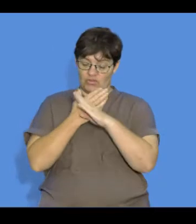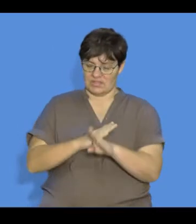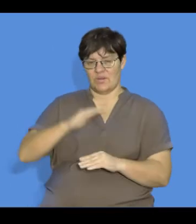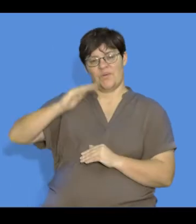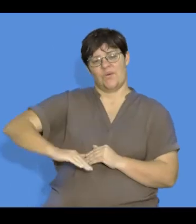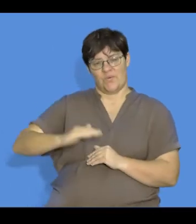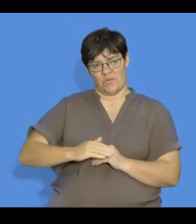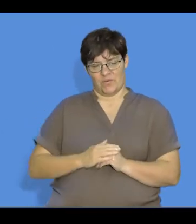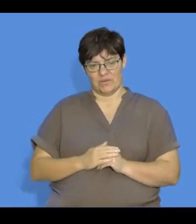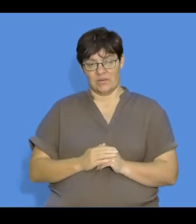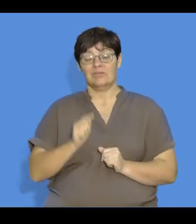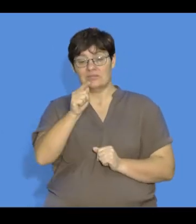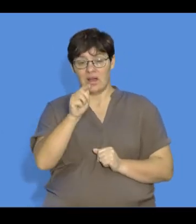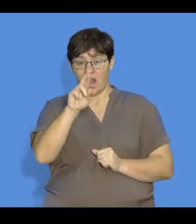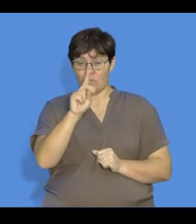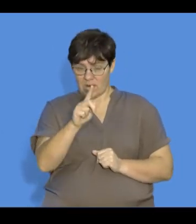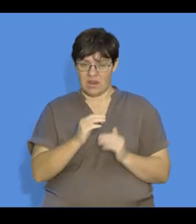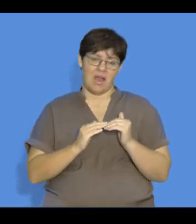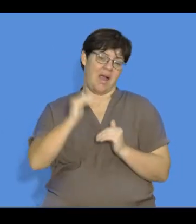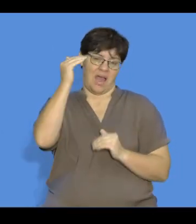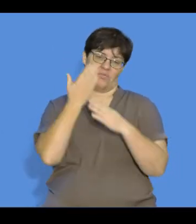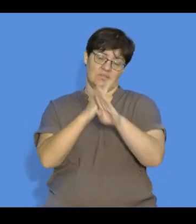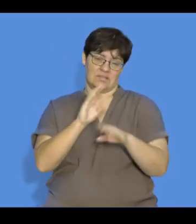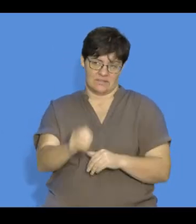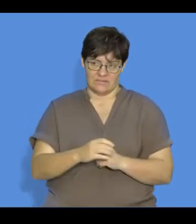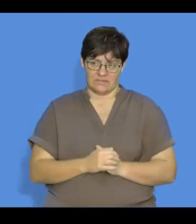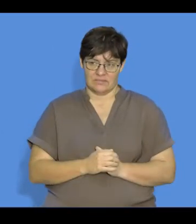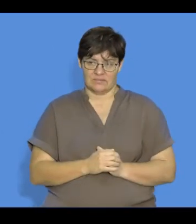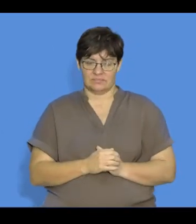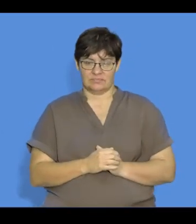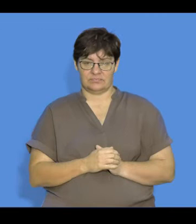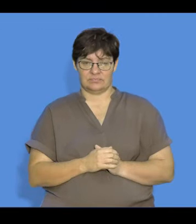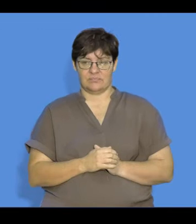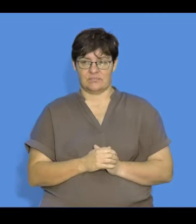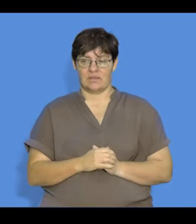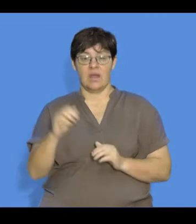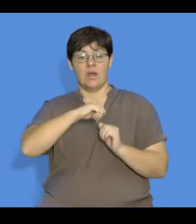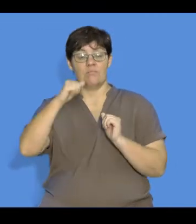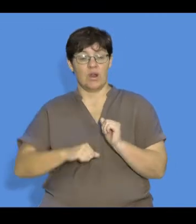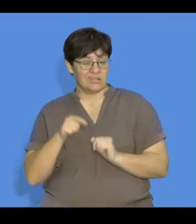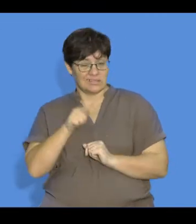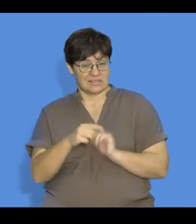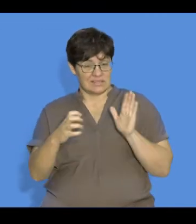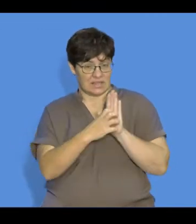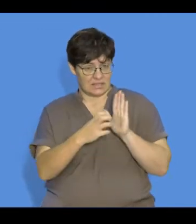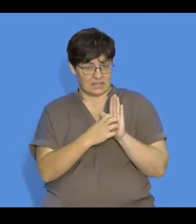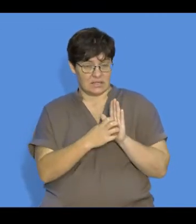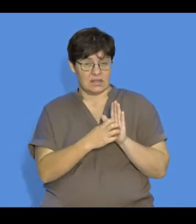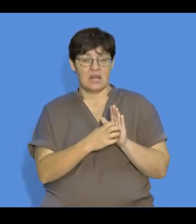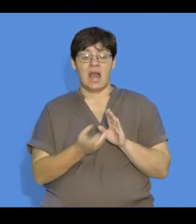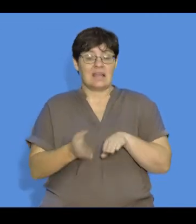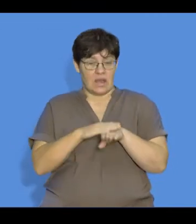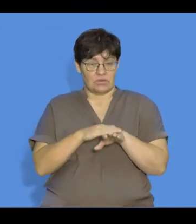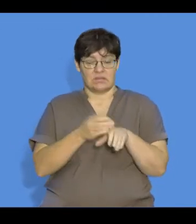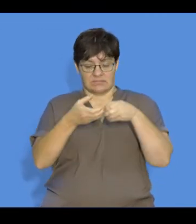has got a lower resistance in comparison to R1. Very, very important, right? So in a branch circuit, current